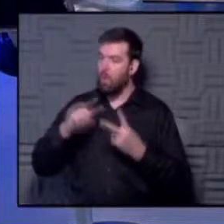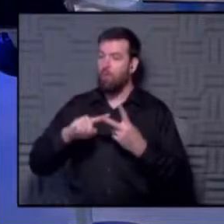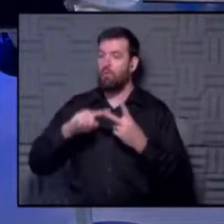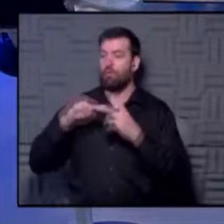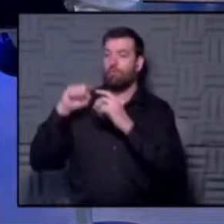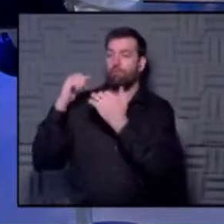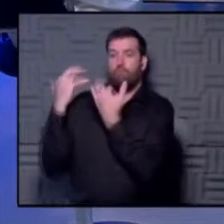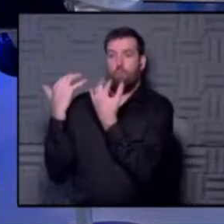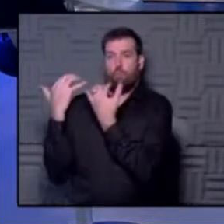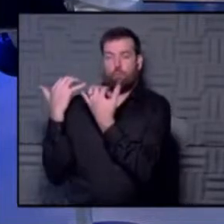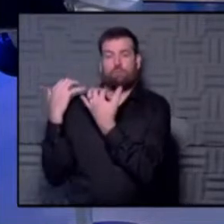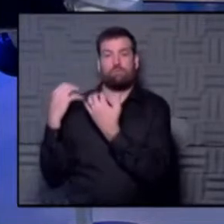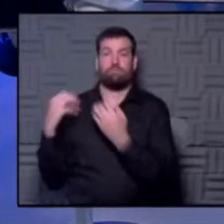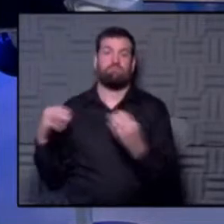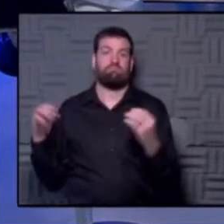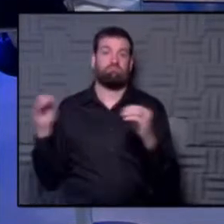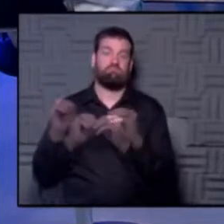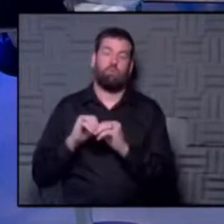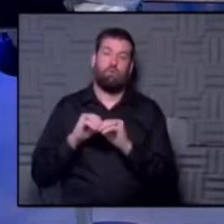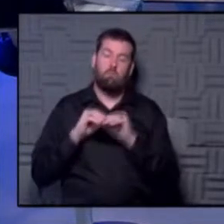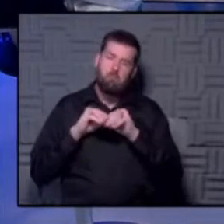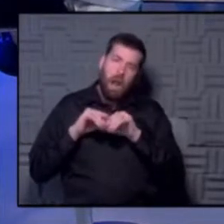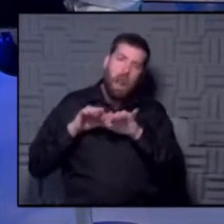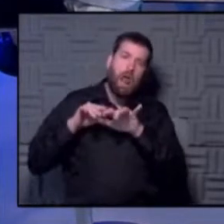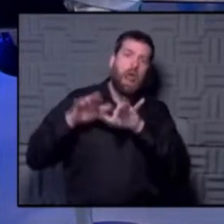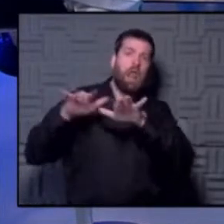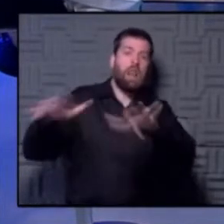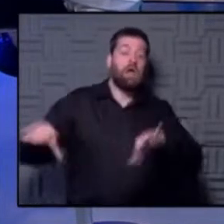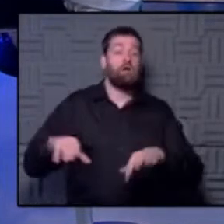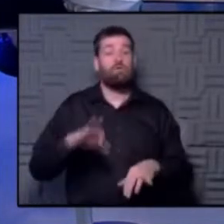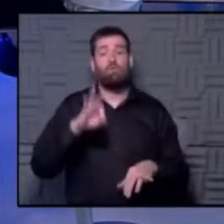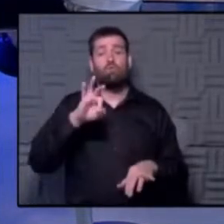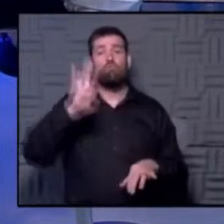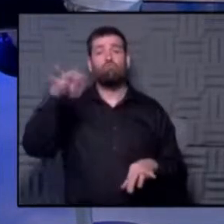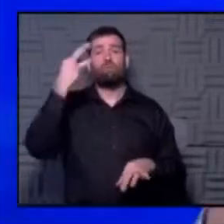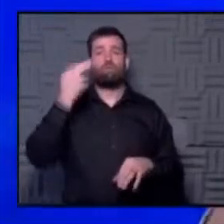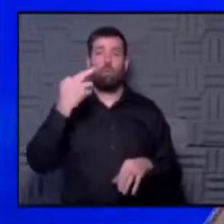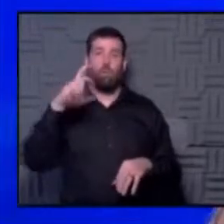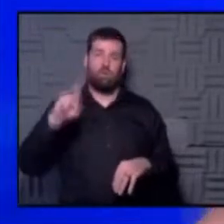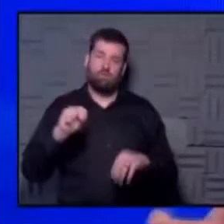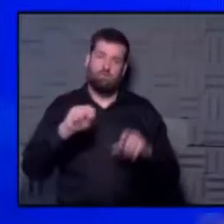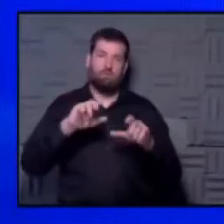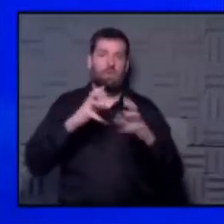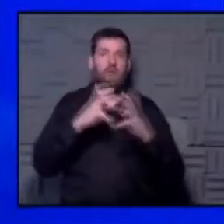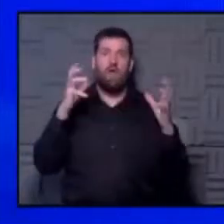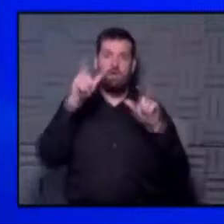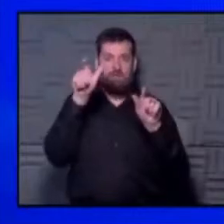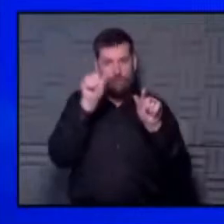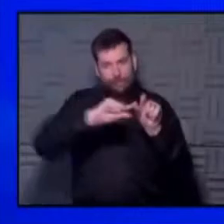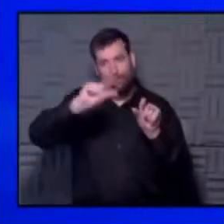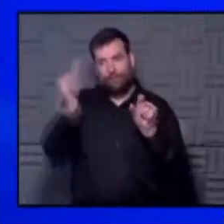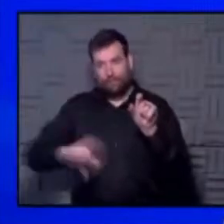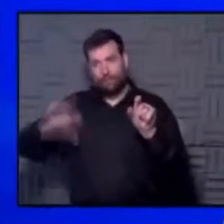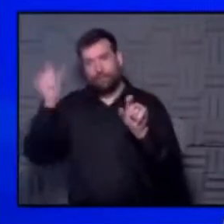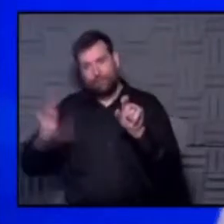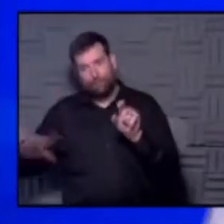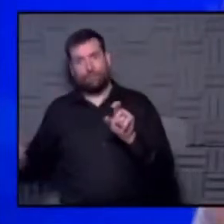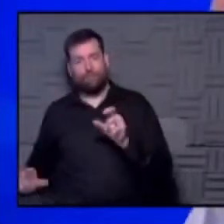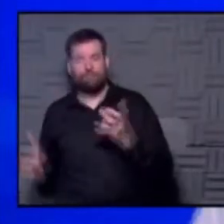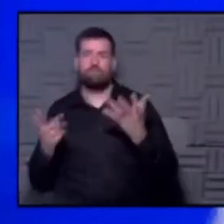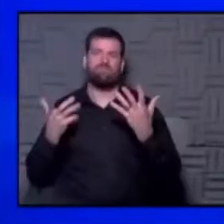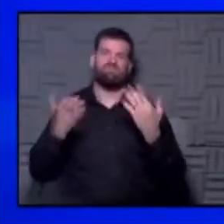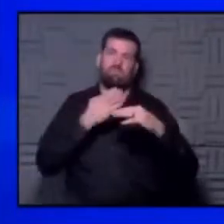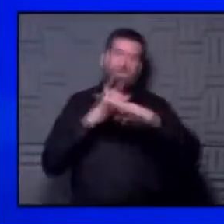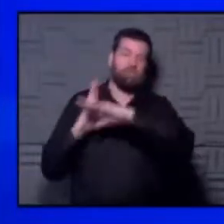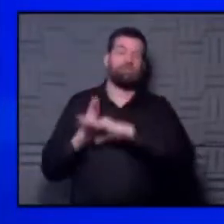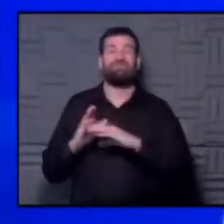probably will have a higher a mass amount and get out. You take the French horn, it has a lot of curves and winds, and there's going to be a lot of barriers that runs into. So there's a